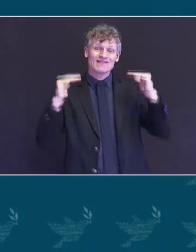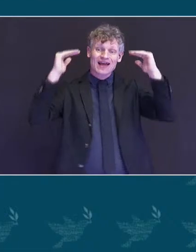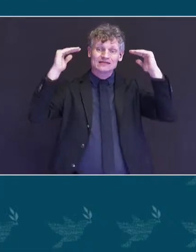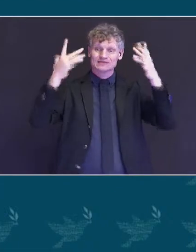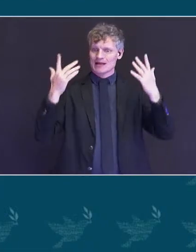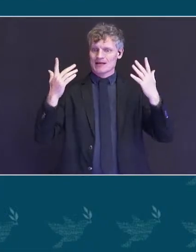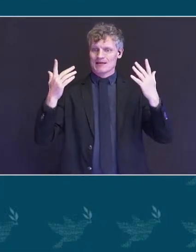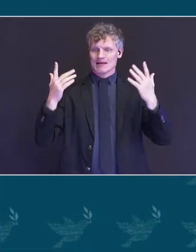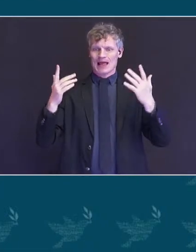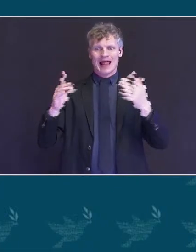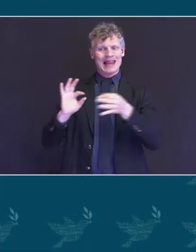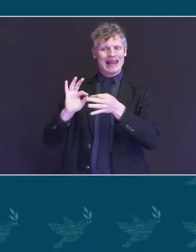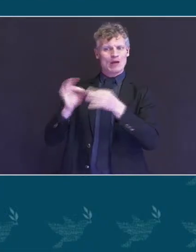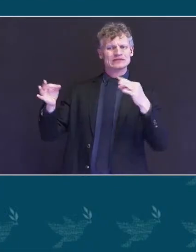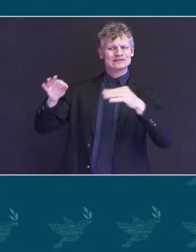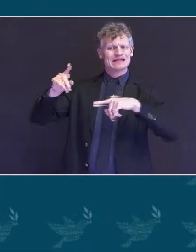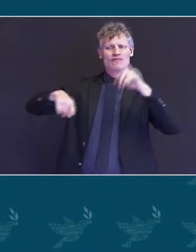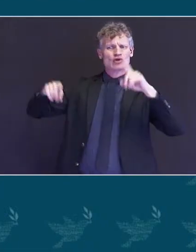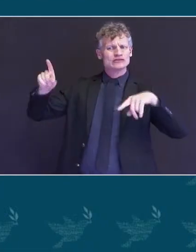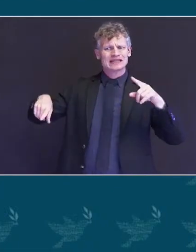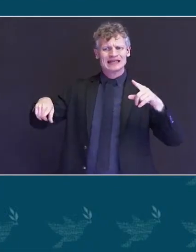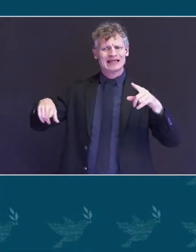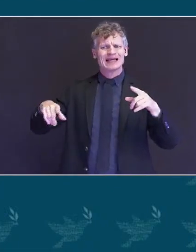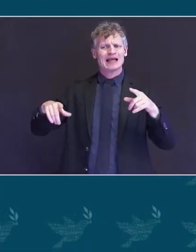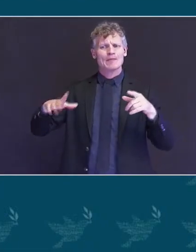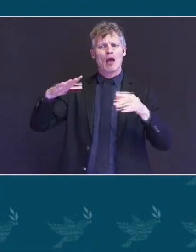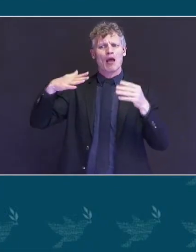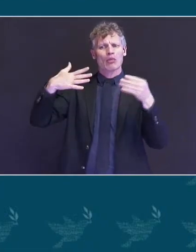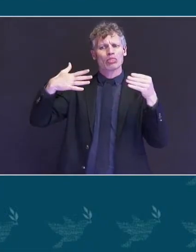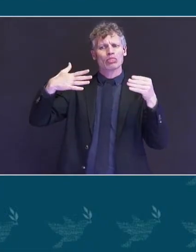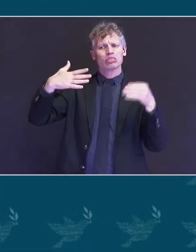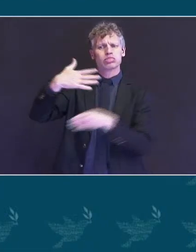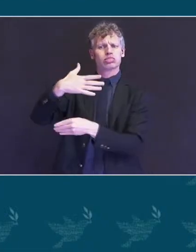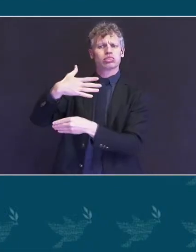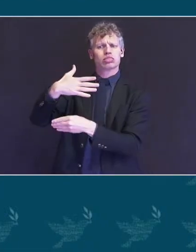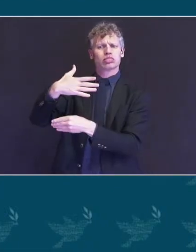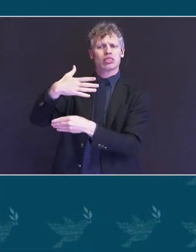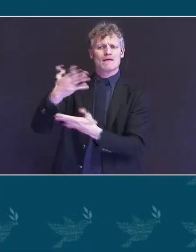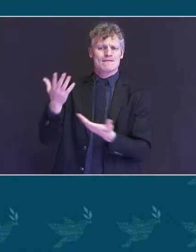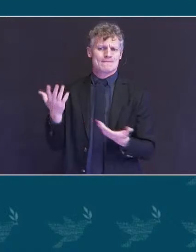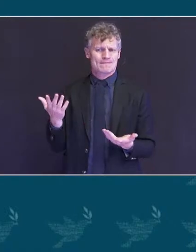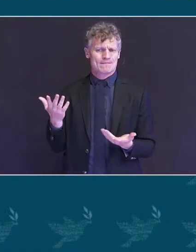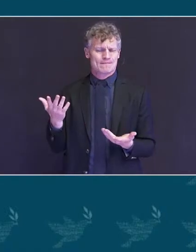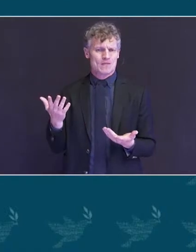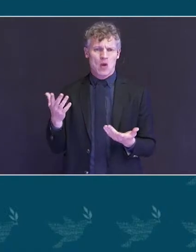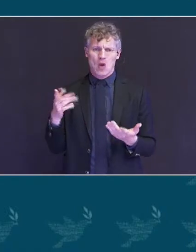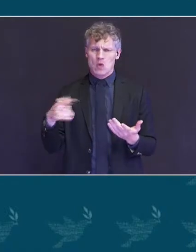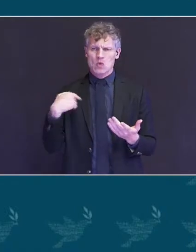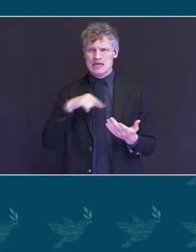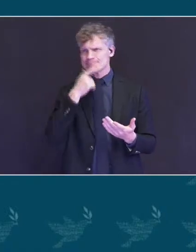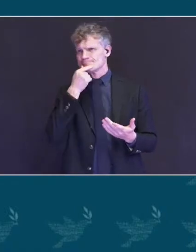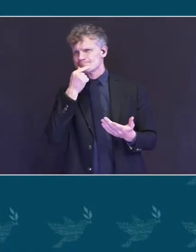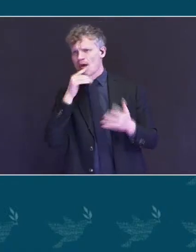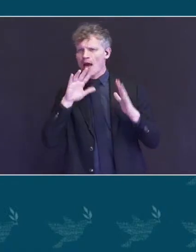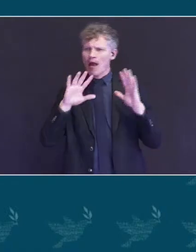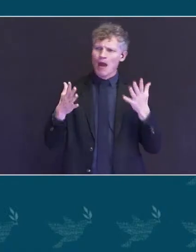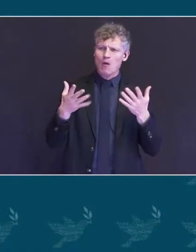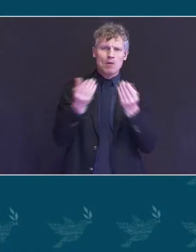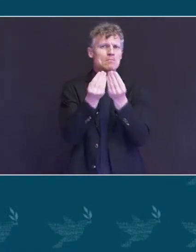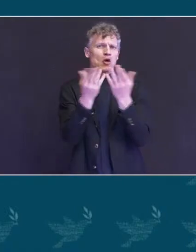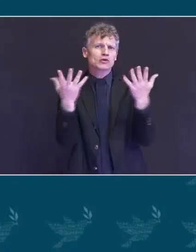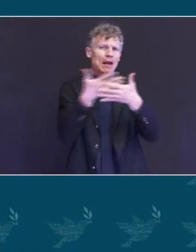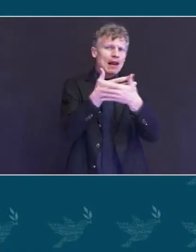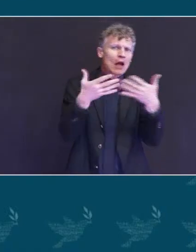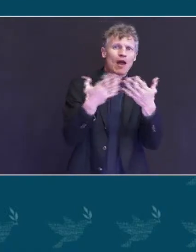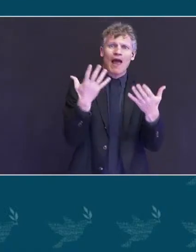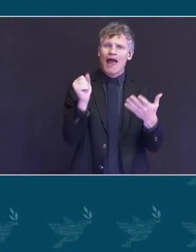often overlooked in digital learning initiatives. The challenge is not only about providing content in multiple languages, but